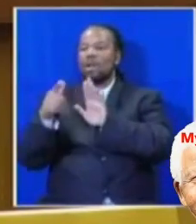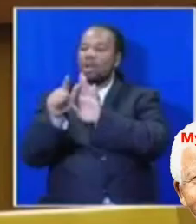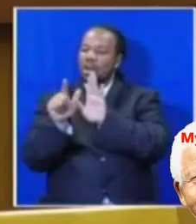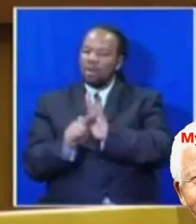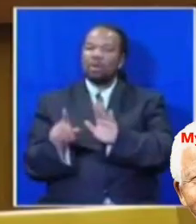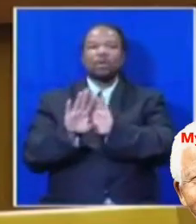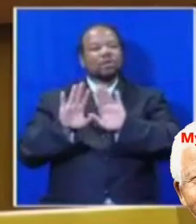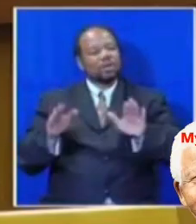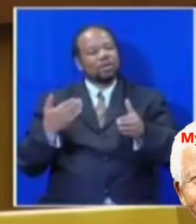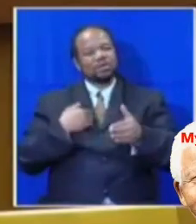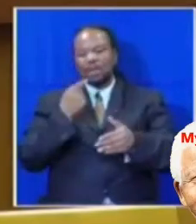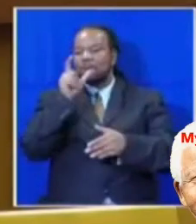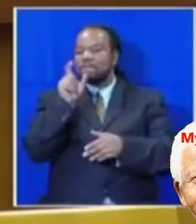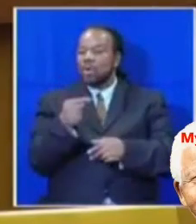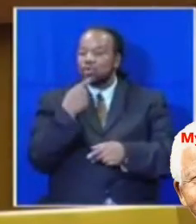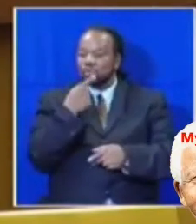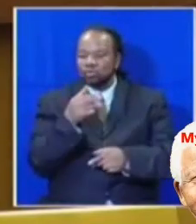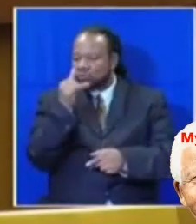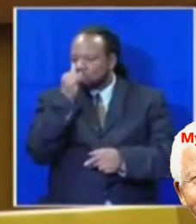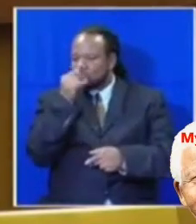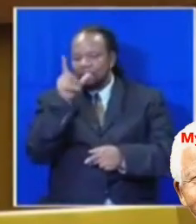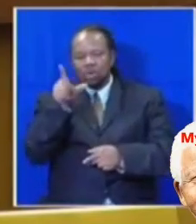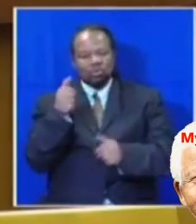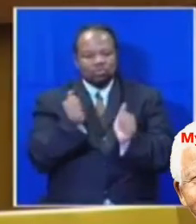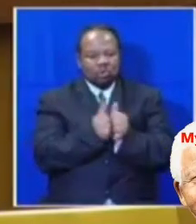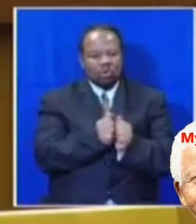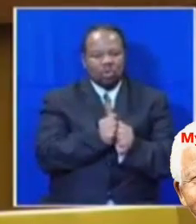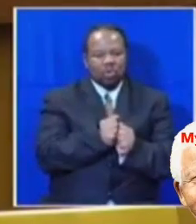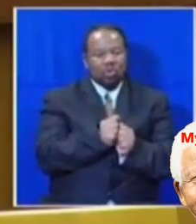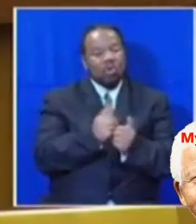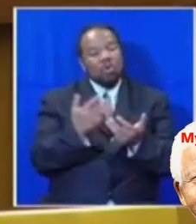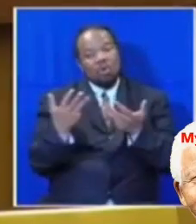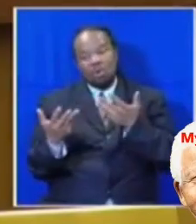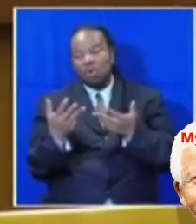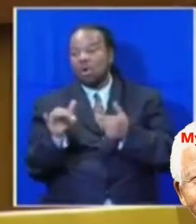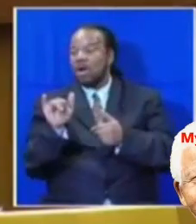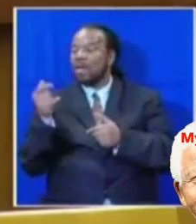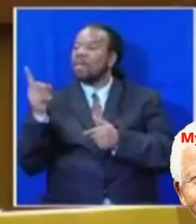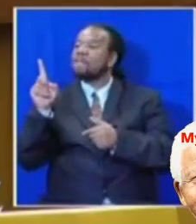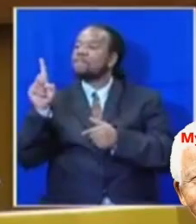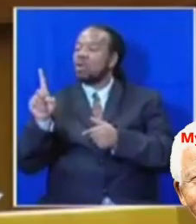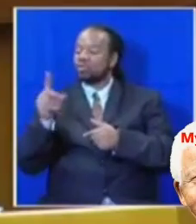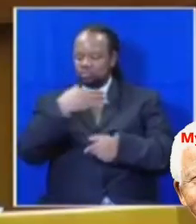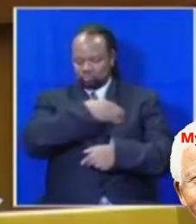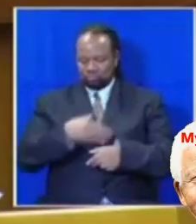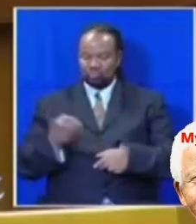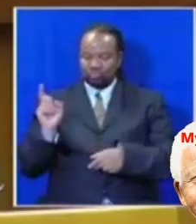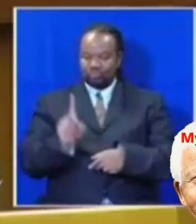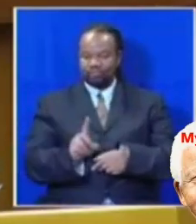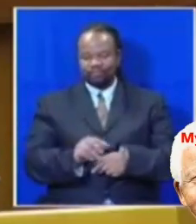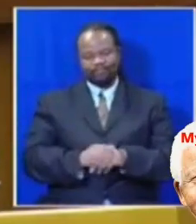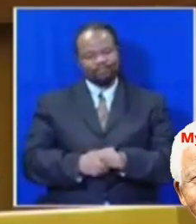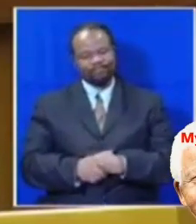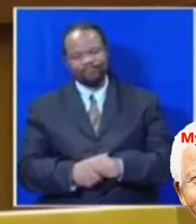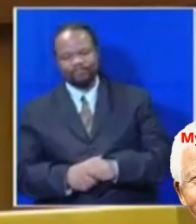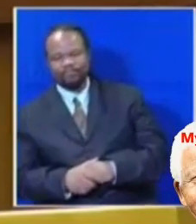principle of immunity from criminal jurisdictions and inviolability of sitting heads of state. It is